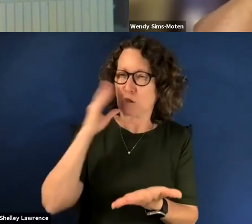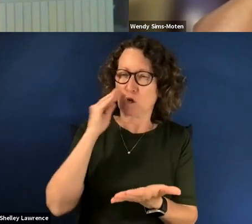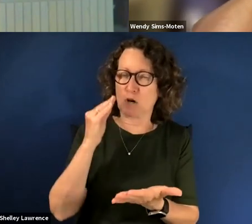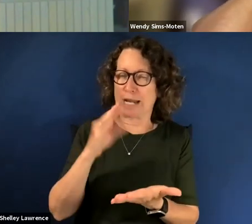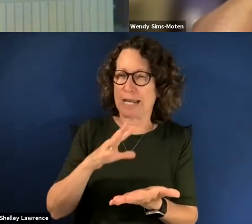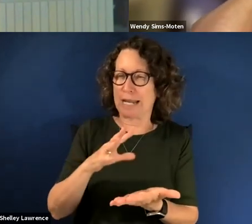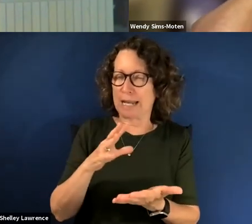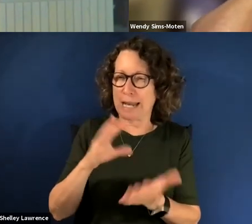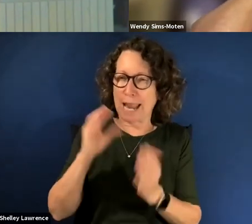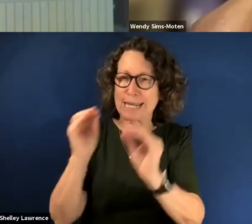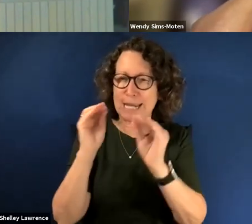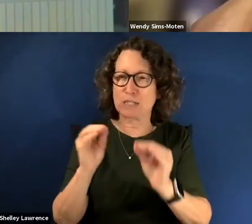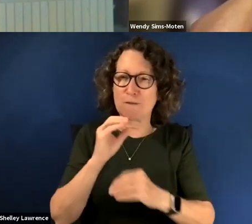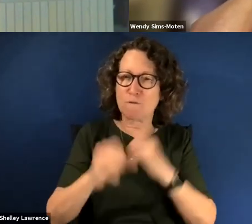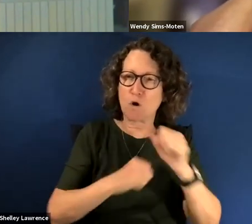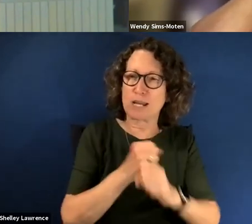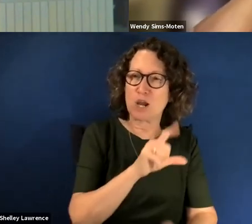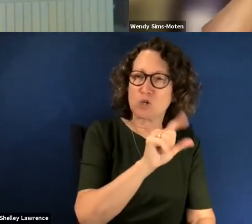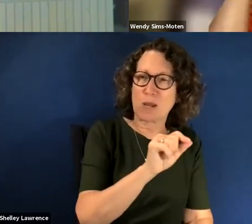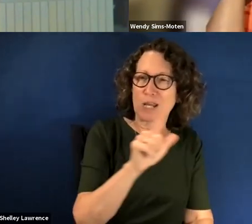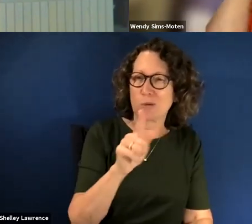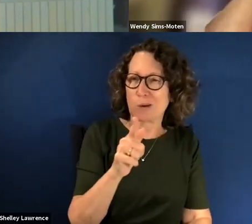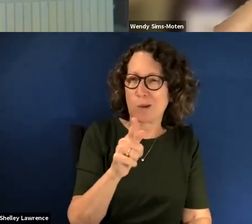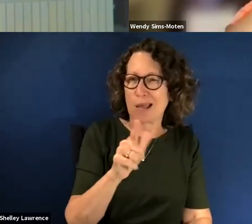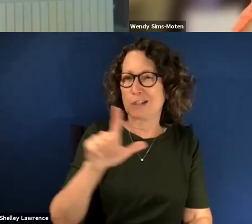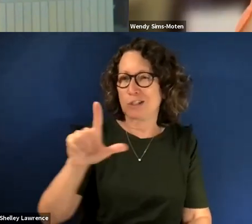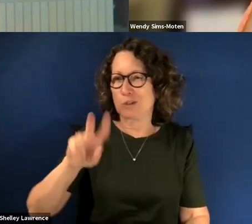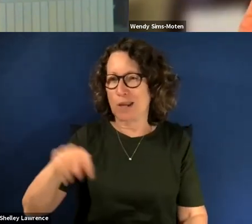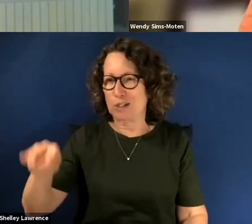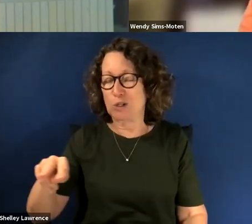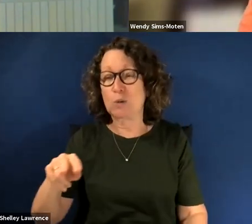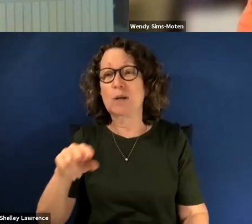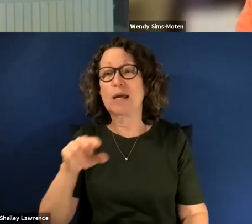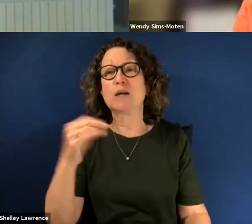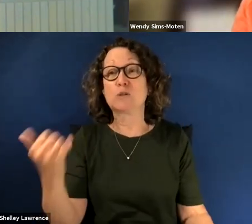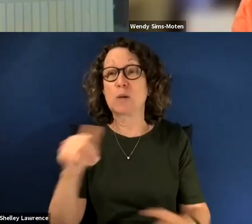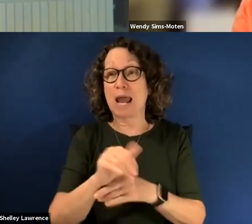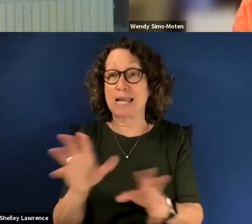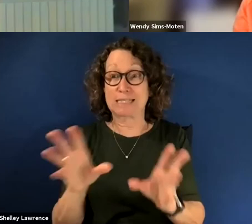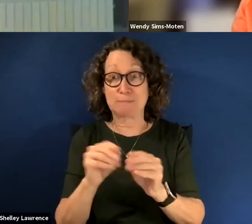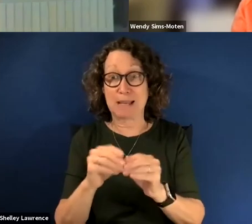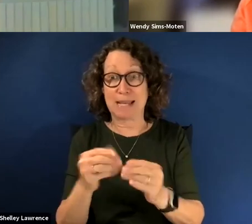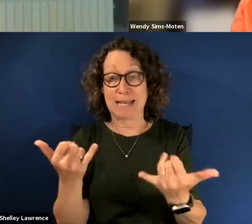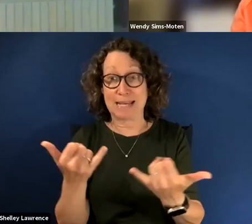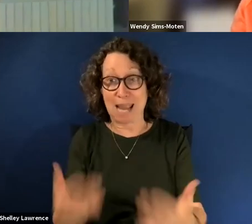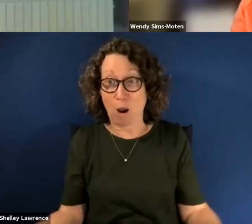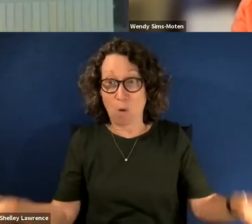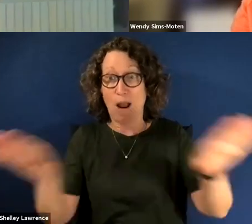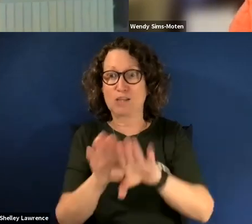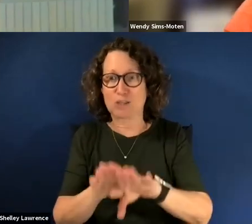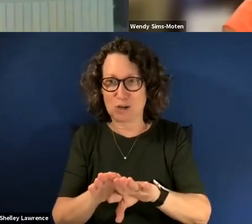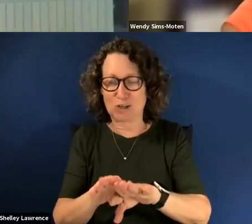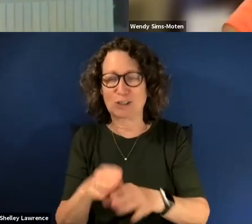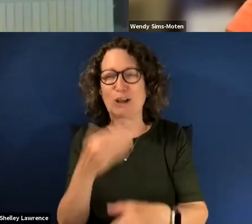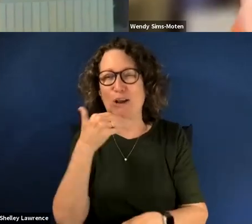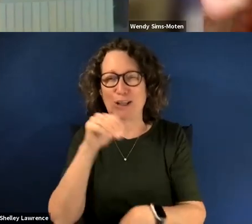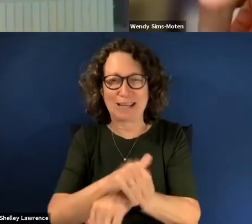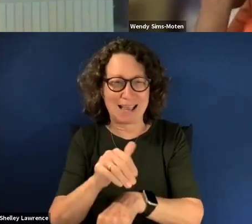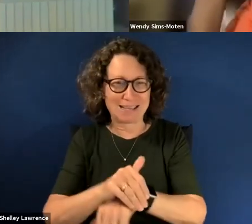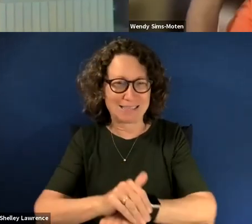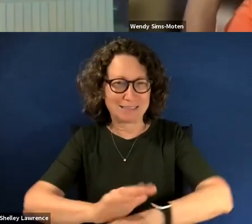for 21-22. Tonight's meeting of the Santa Barbara Unified School Board is adjourned. Good evening.